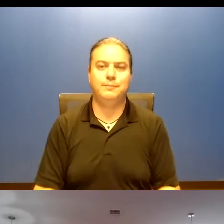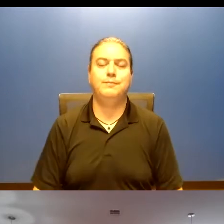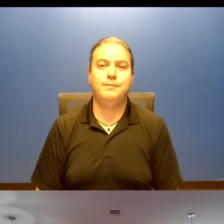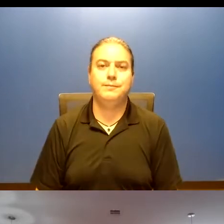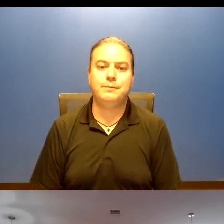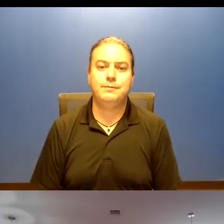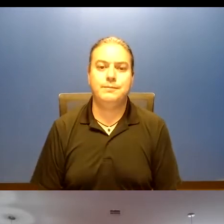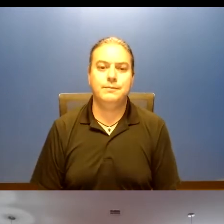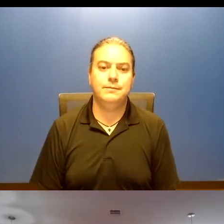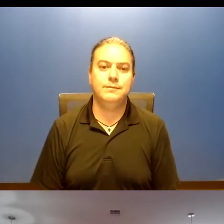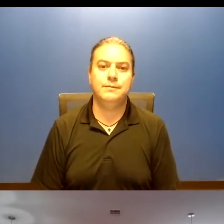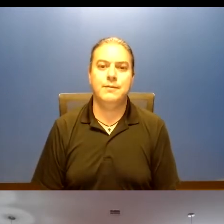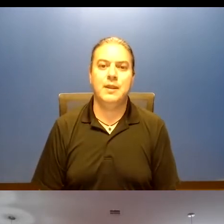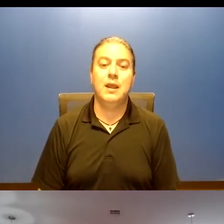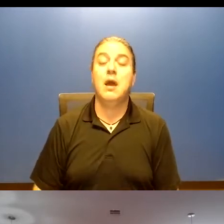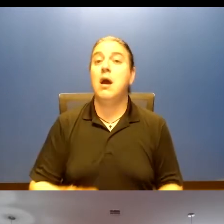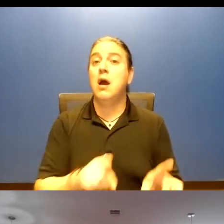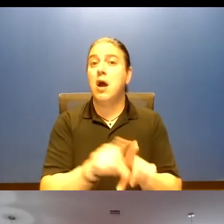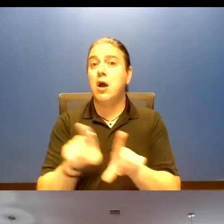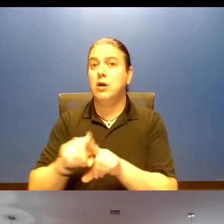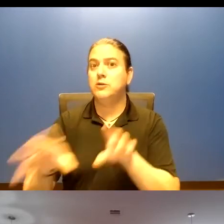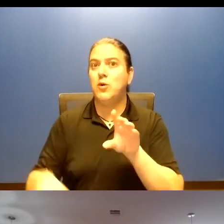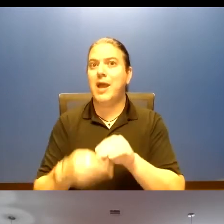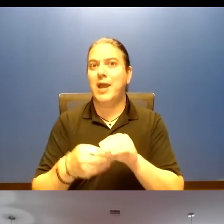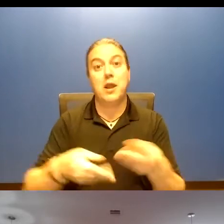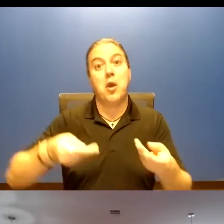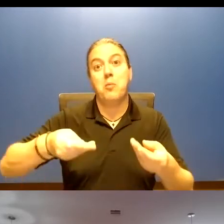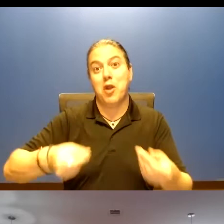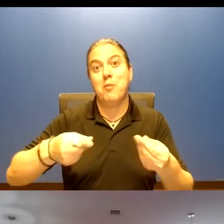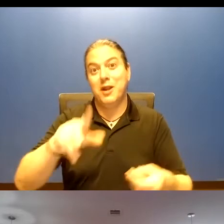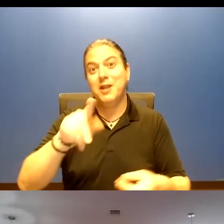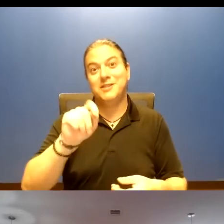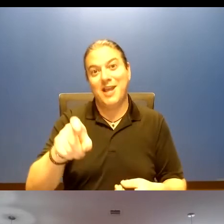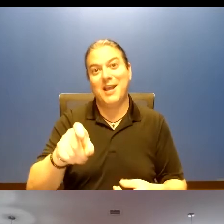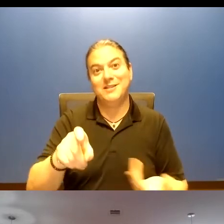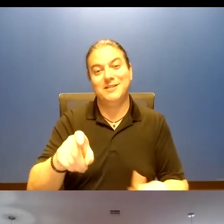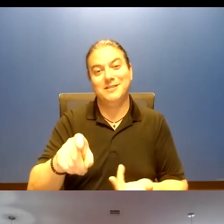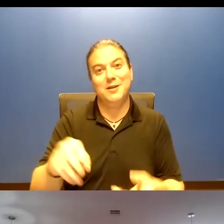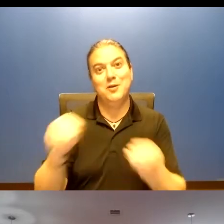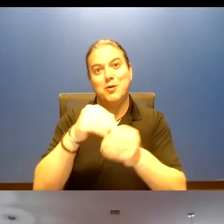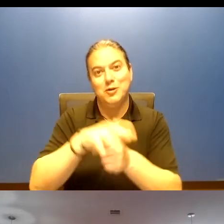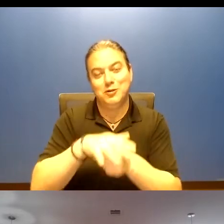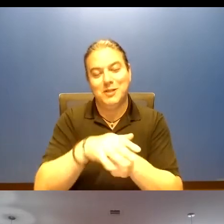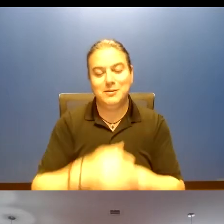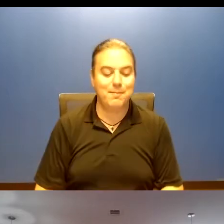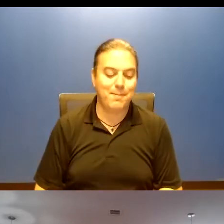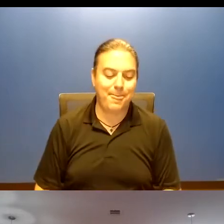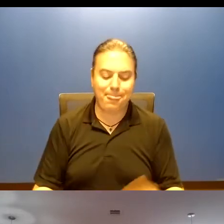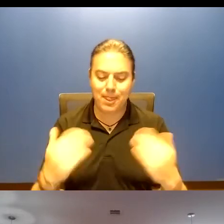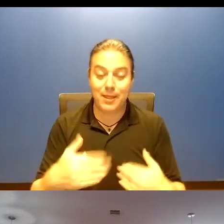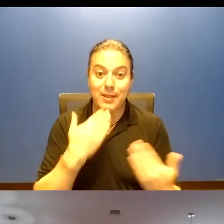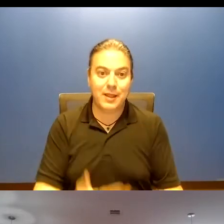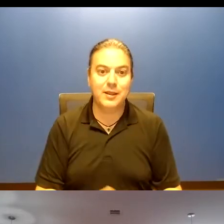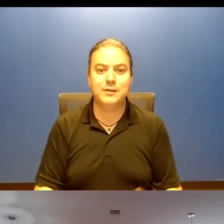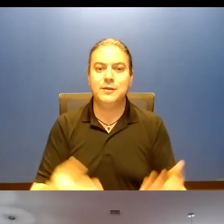Just one more piece to add to the stress: property taxes. Yes. All right, thank you. So Tracy, we're